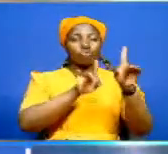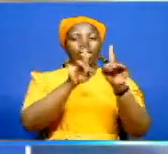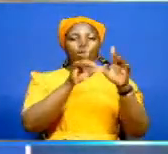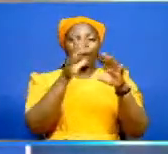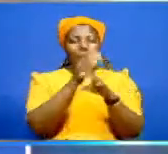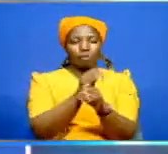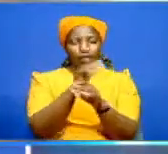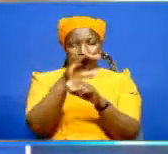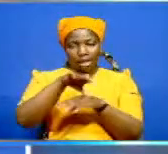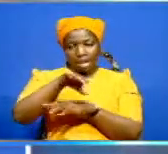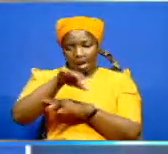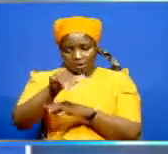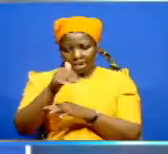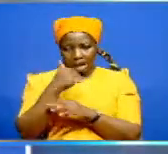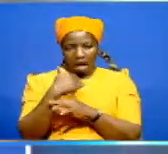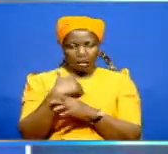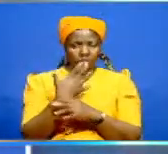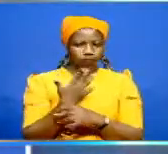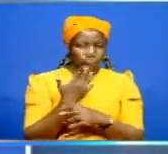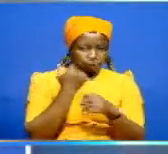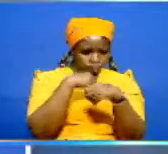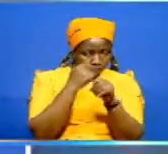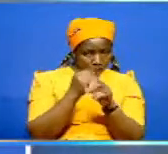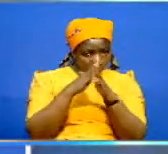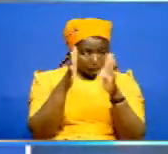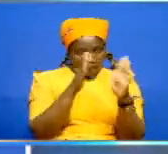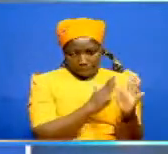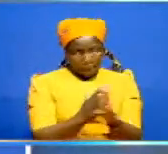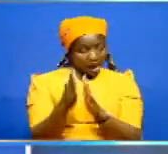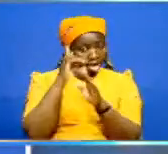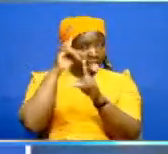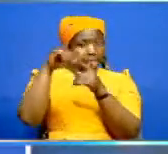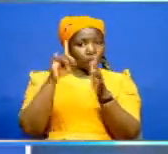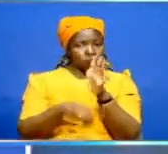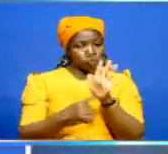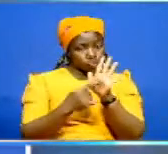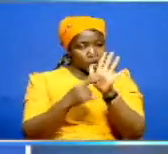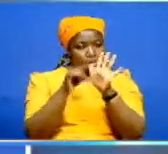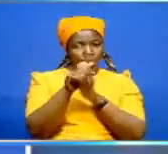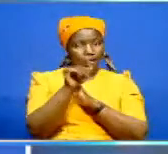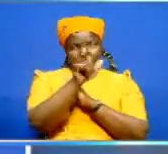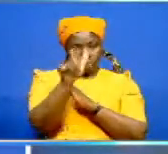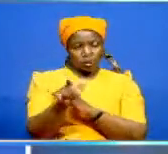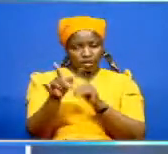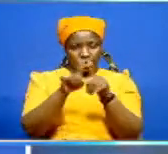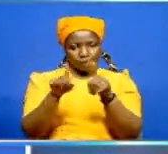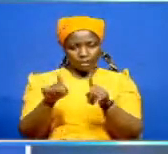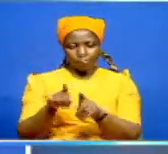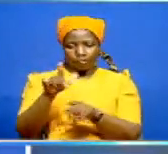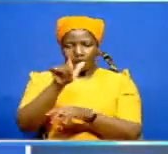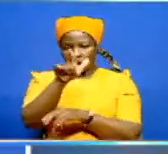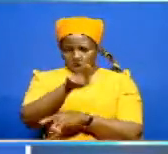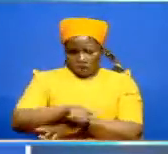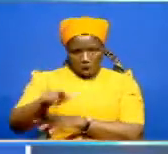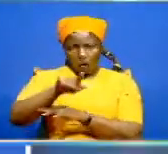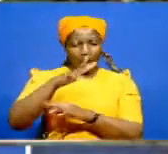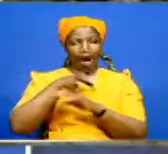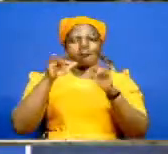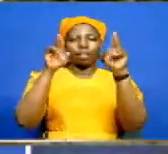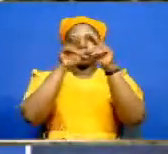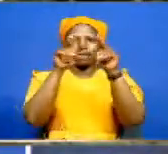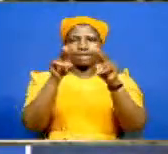major strategies in a blueprint to market the region as both local and international tourism destination.